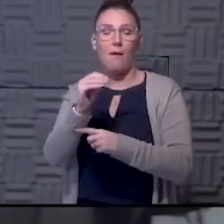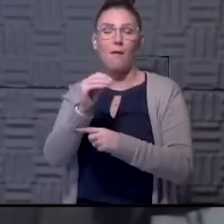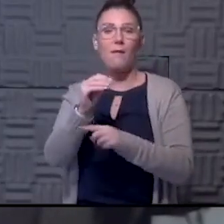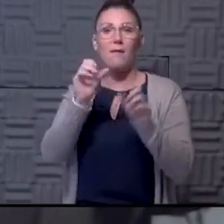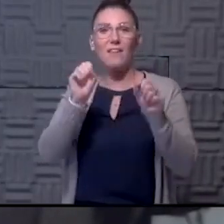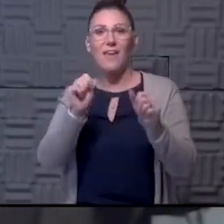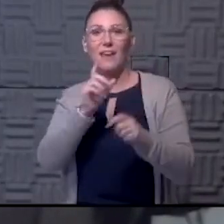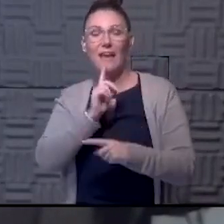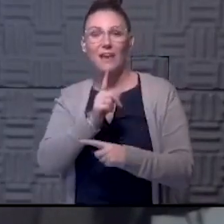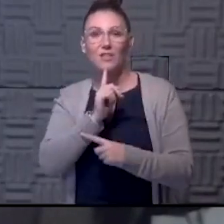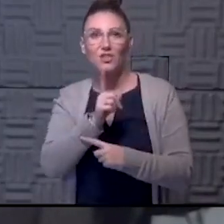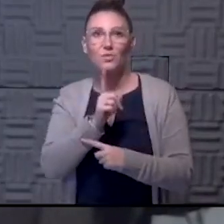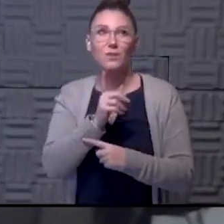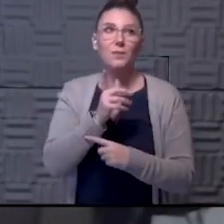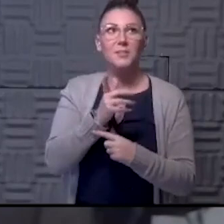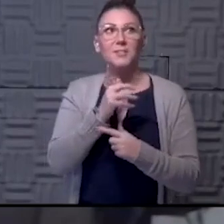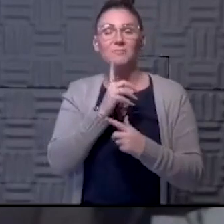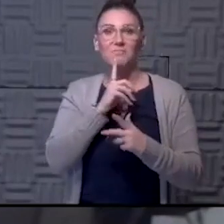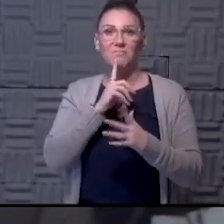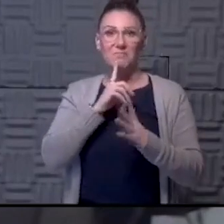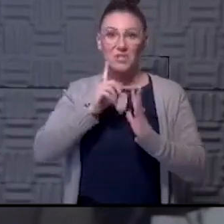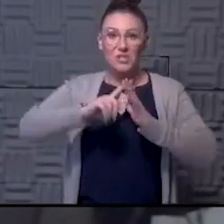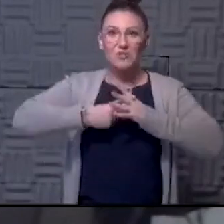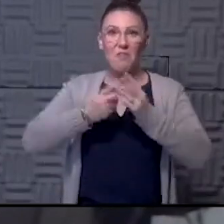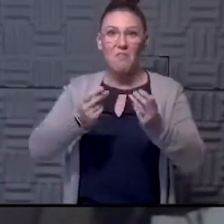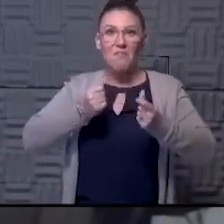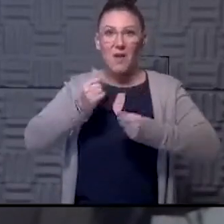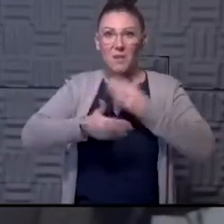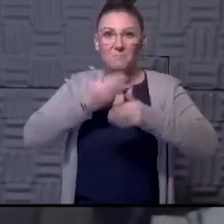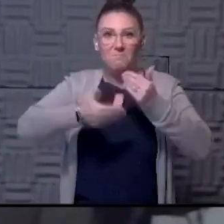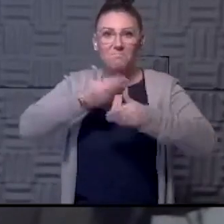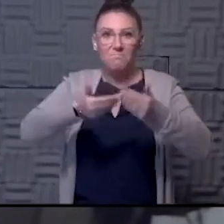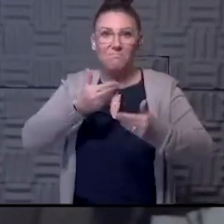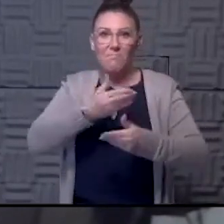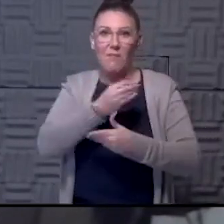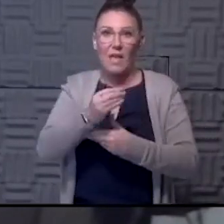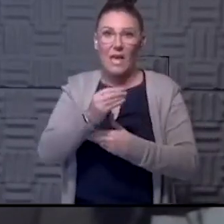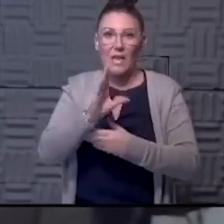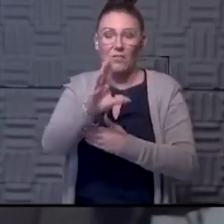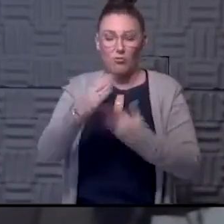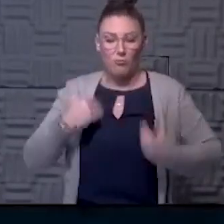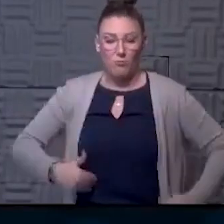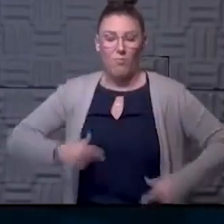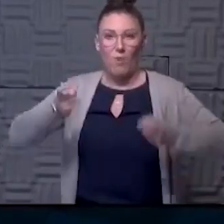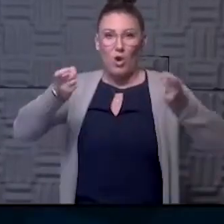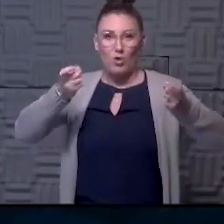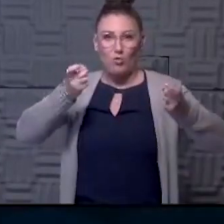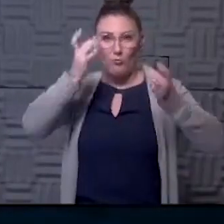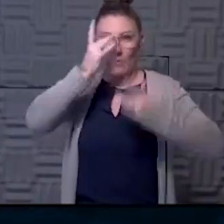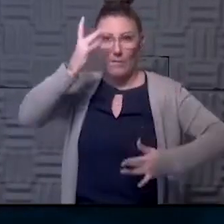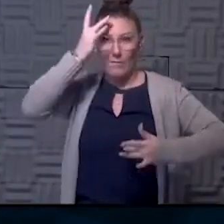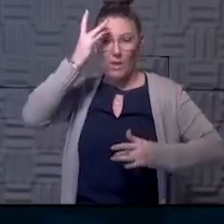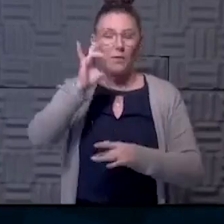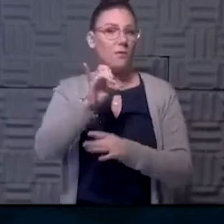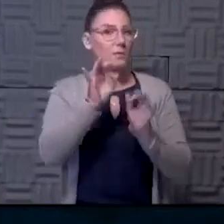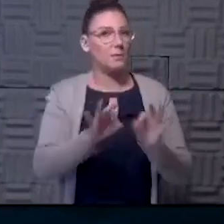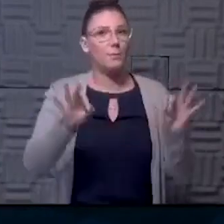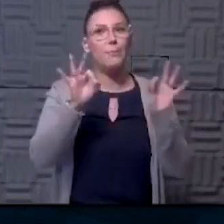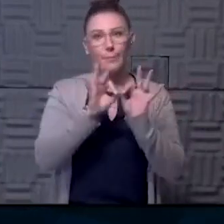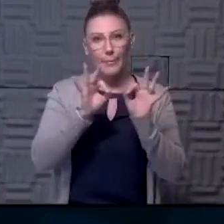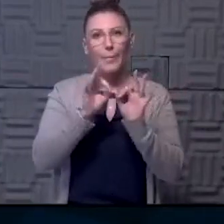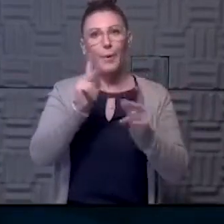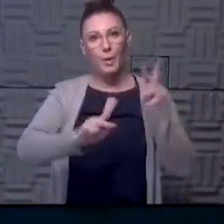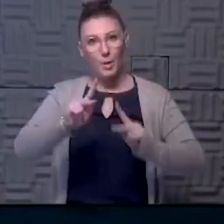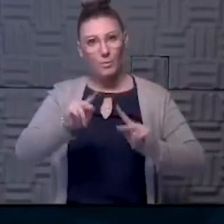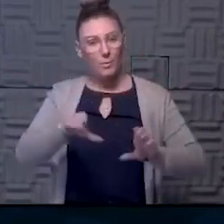actually sort of jumpstart that process and help them get a control of the virus. Yeah, I think that's so important, because we know that people do